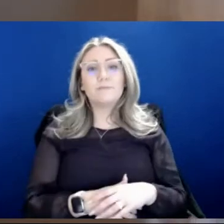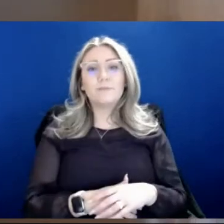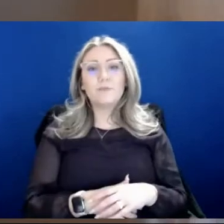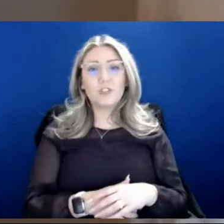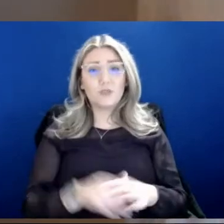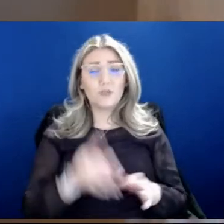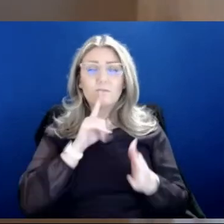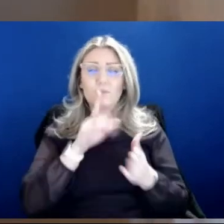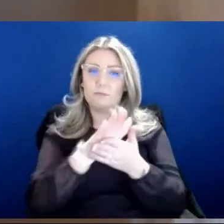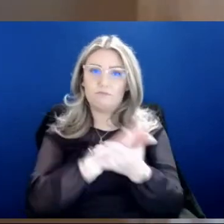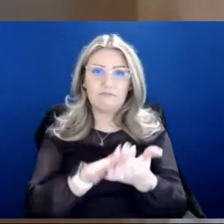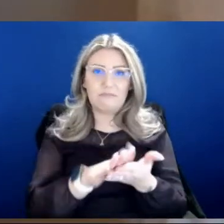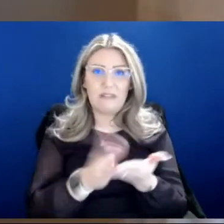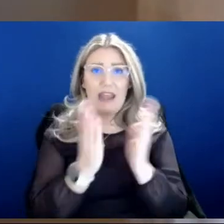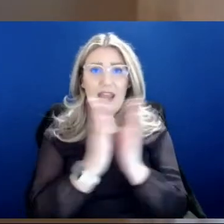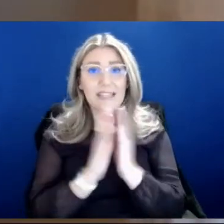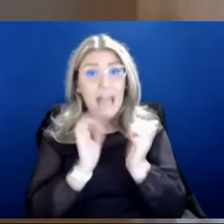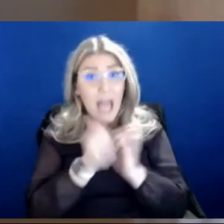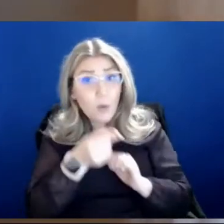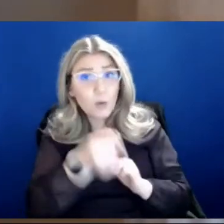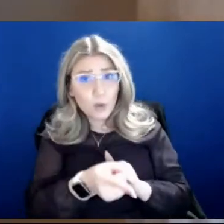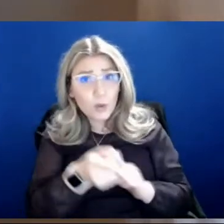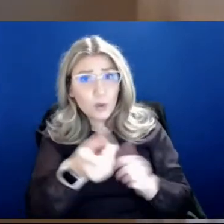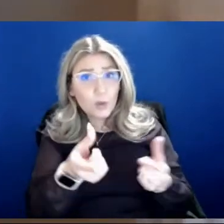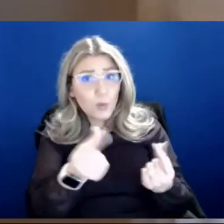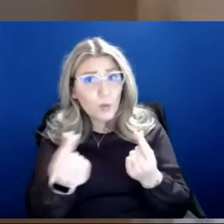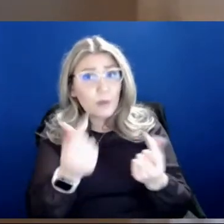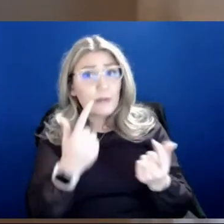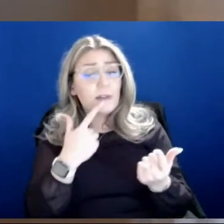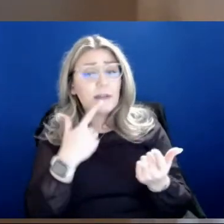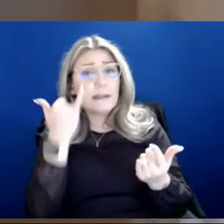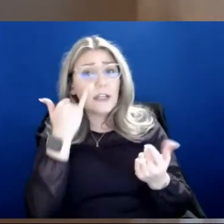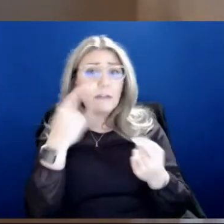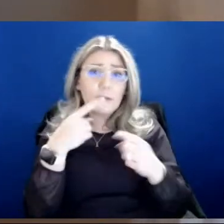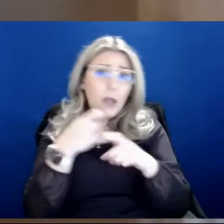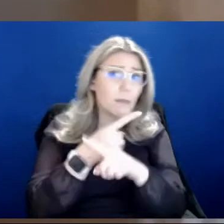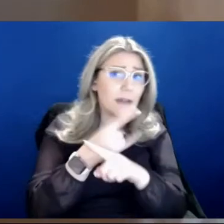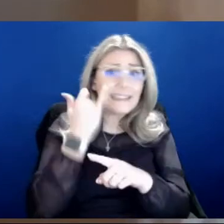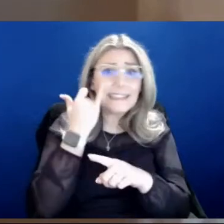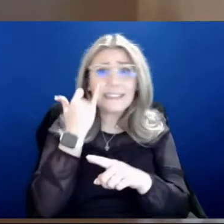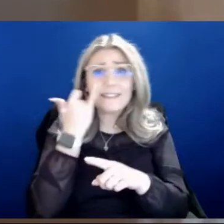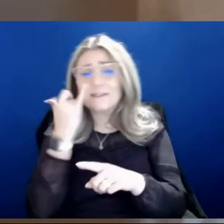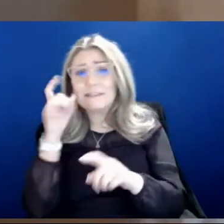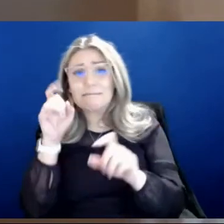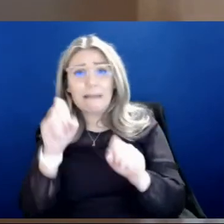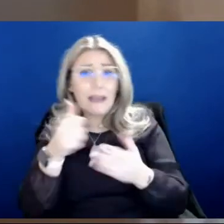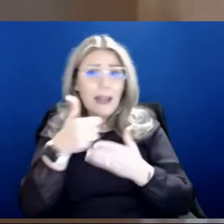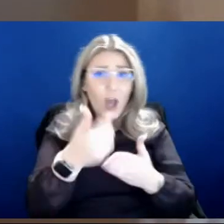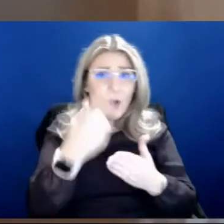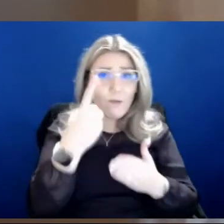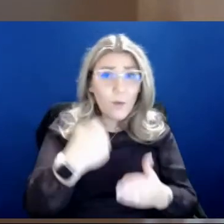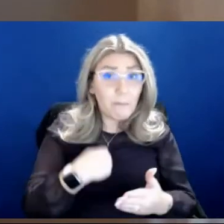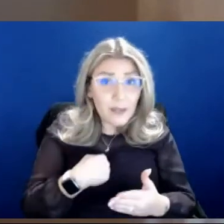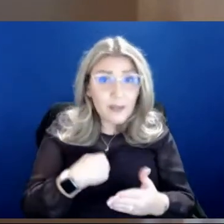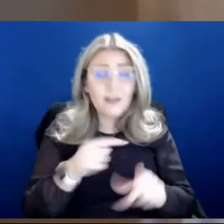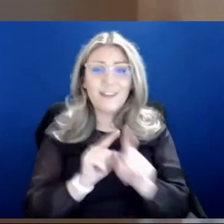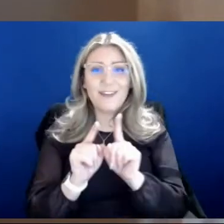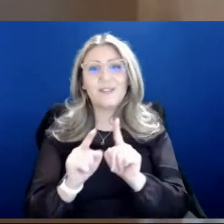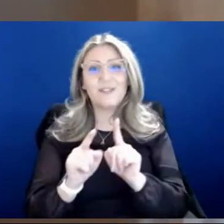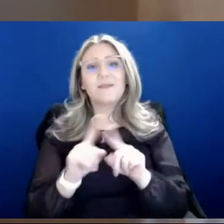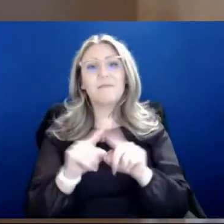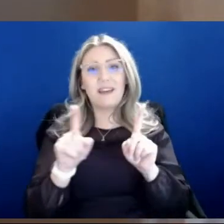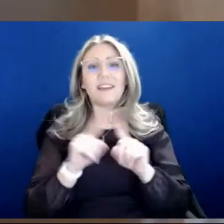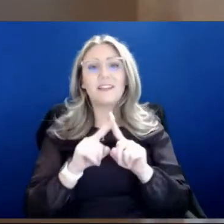as well in asking how I was doing and, if there was complications or if she could do anything for me as well. But